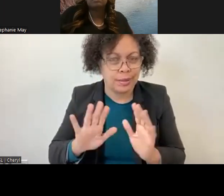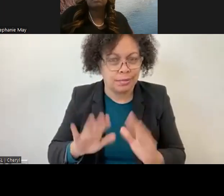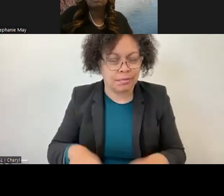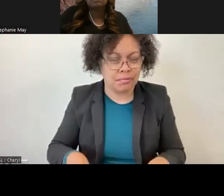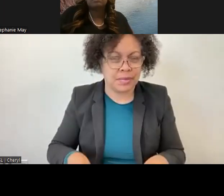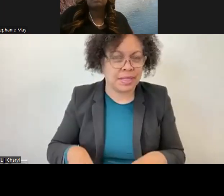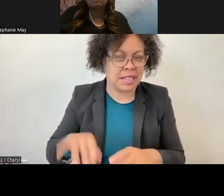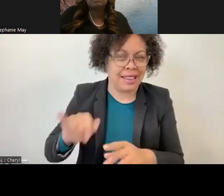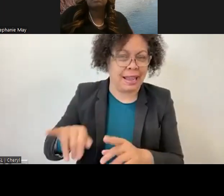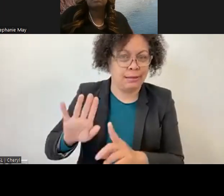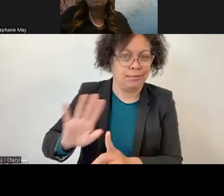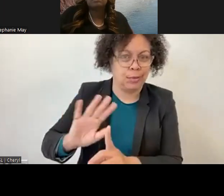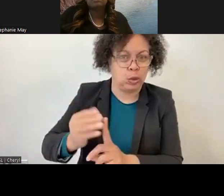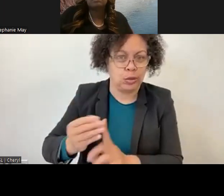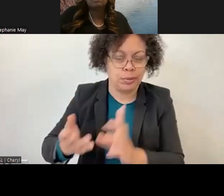culture, if you will.